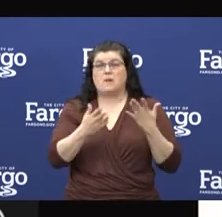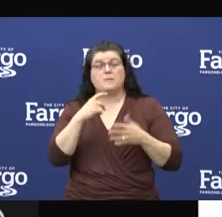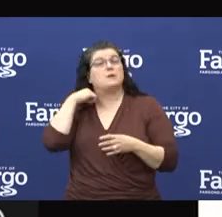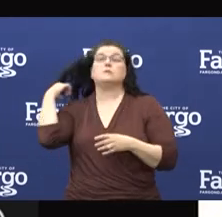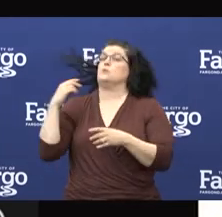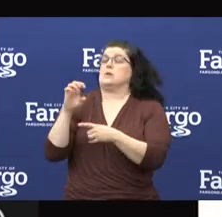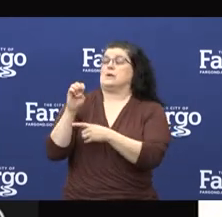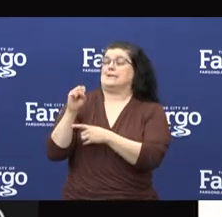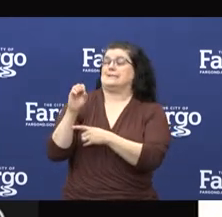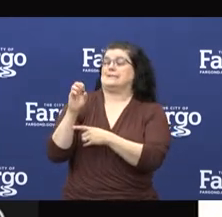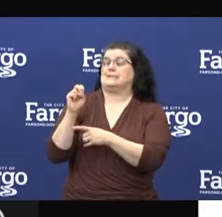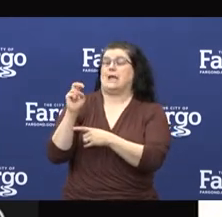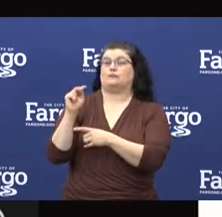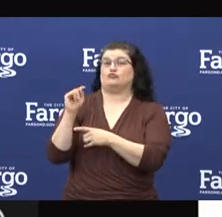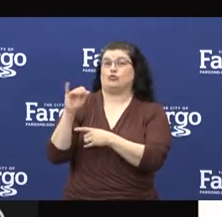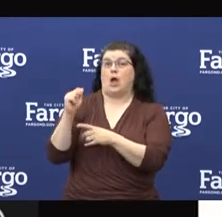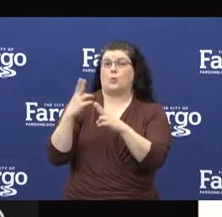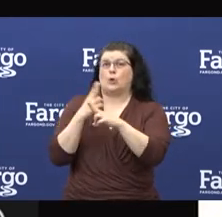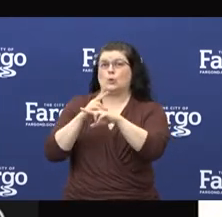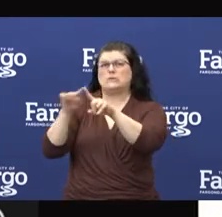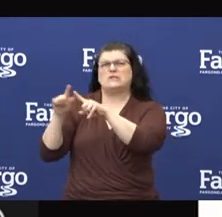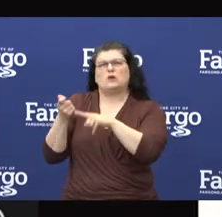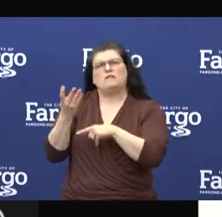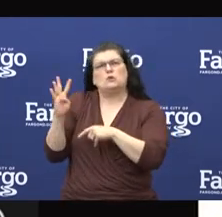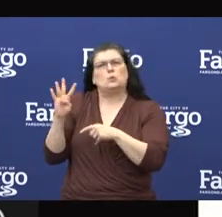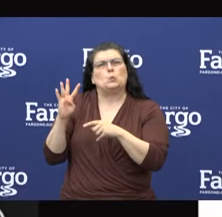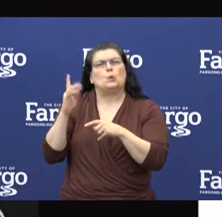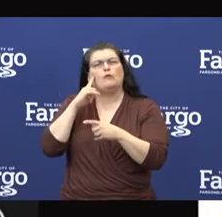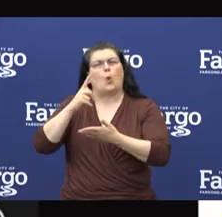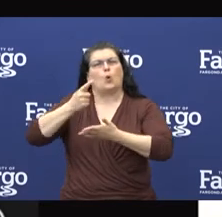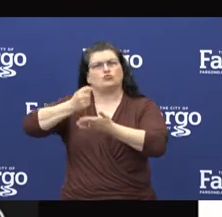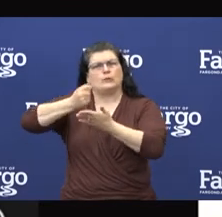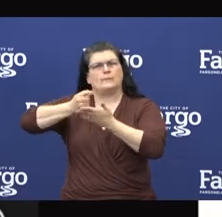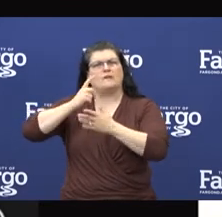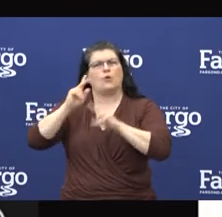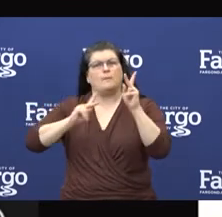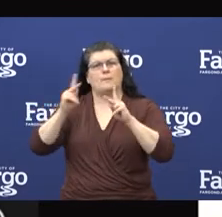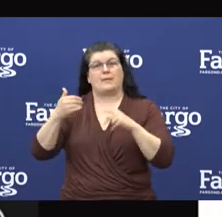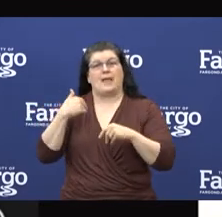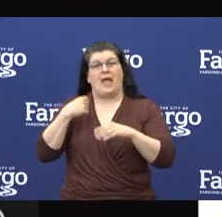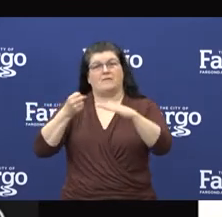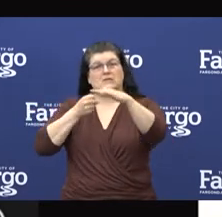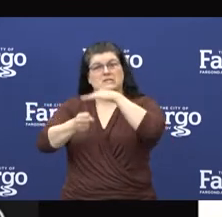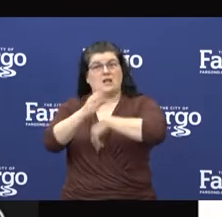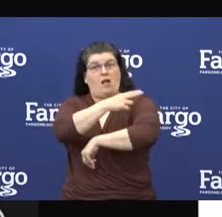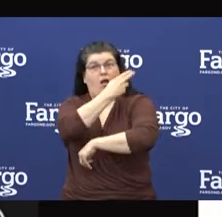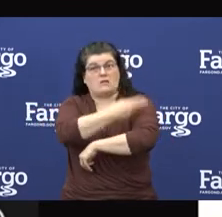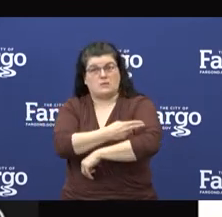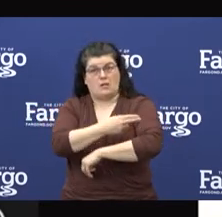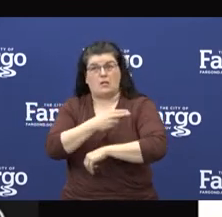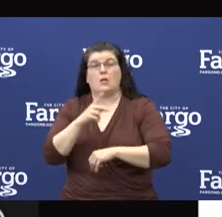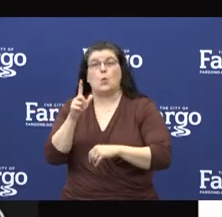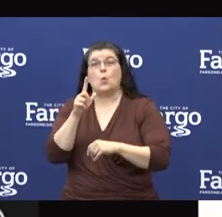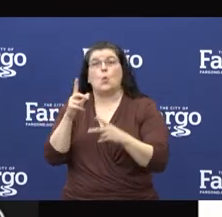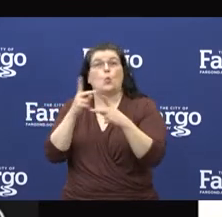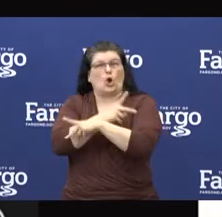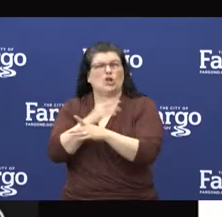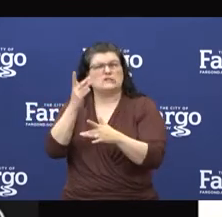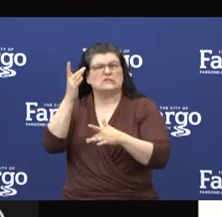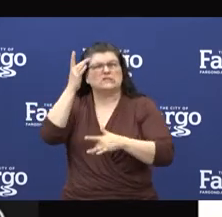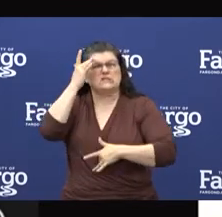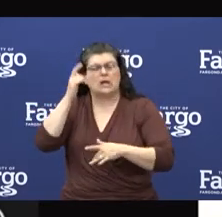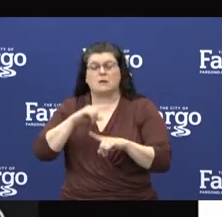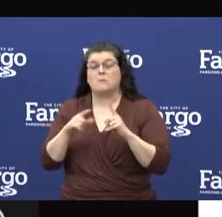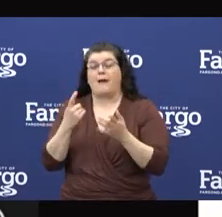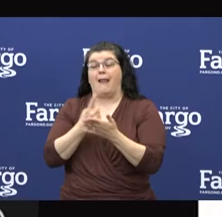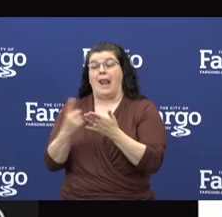been using a couple different protocols to treat some of our hospitalized sickest patients. Last week, I reported